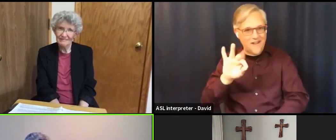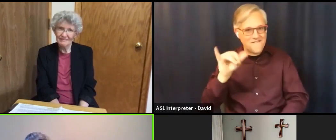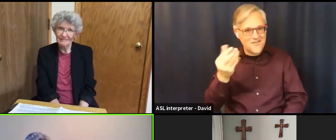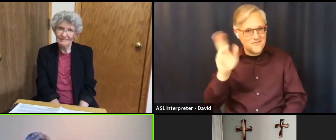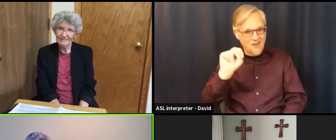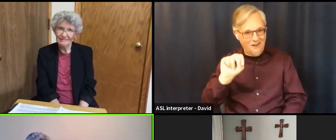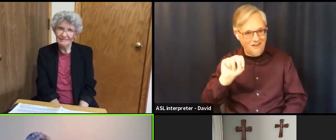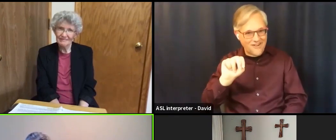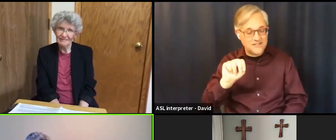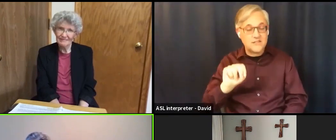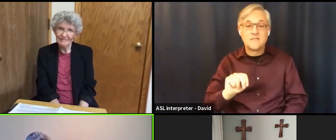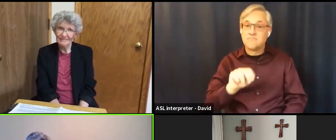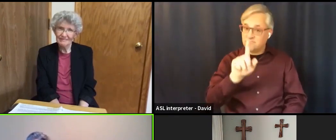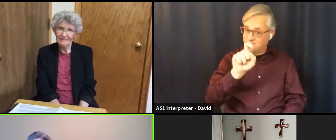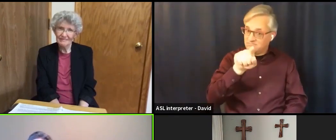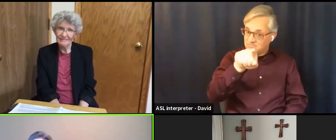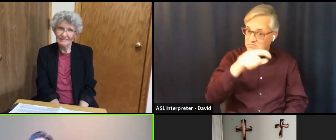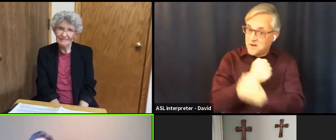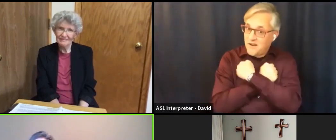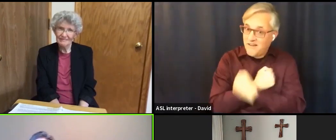me?